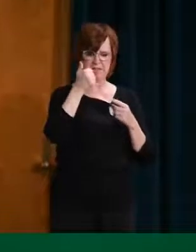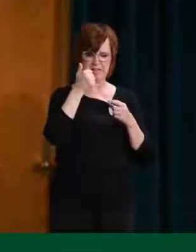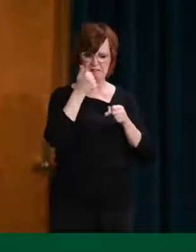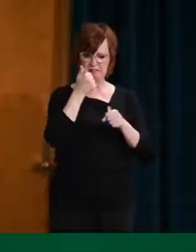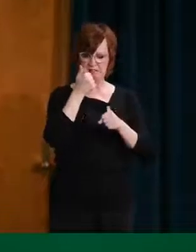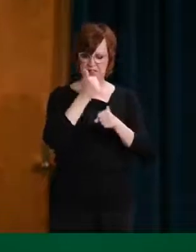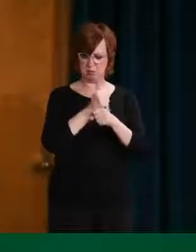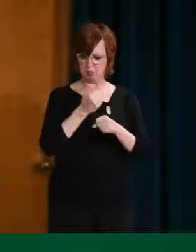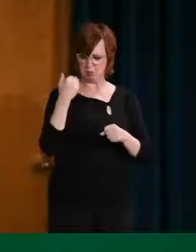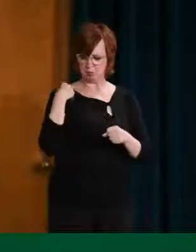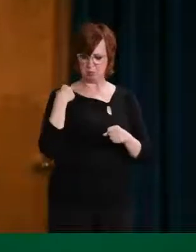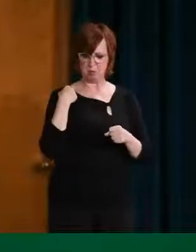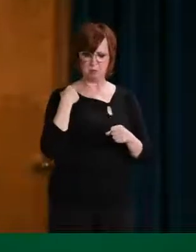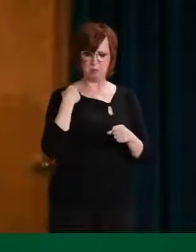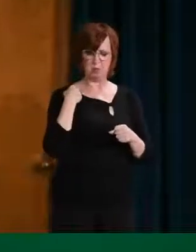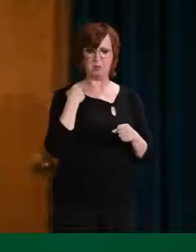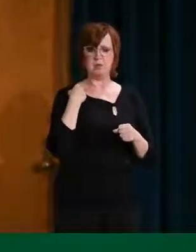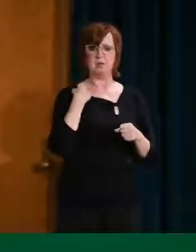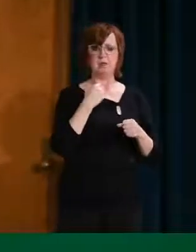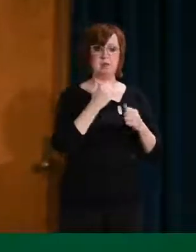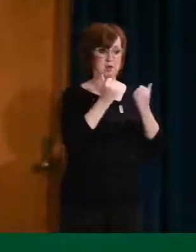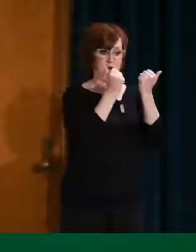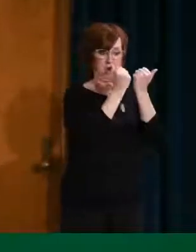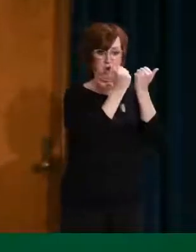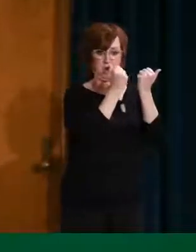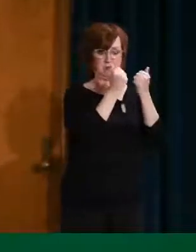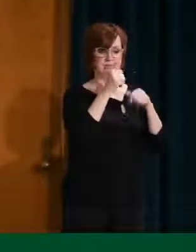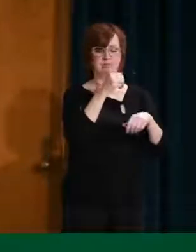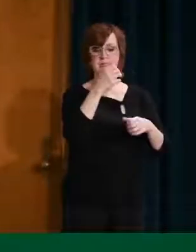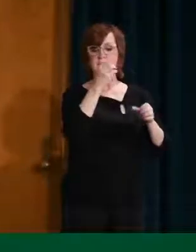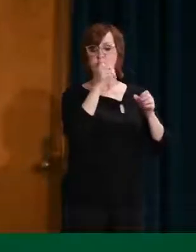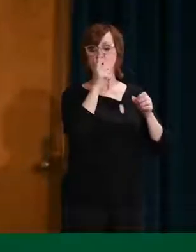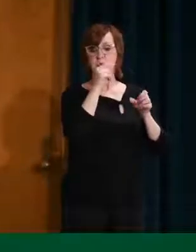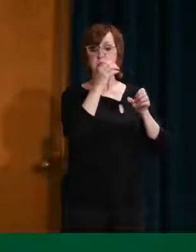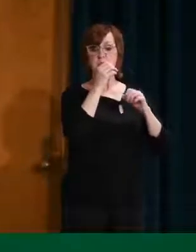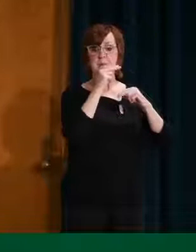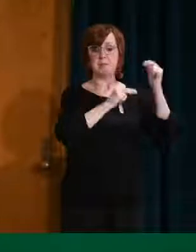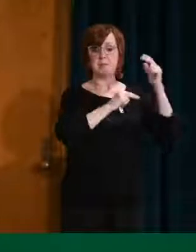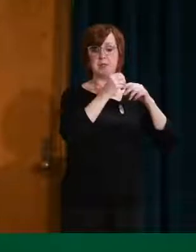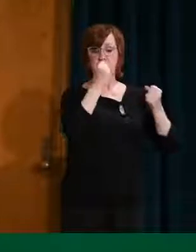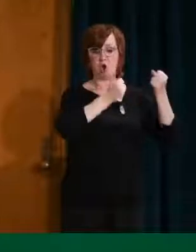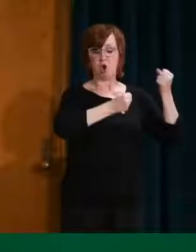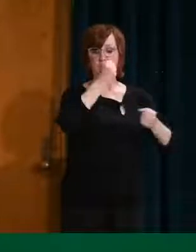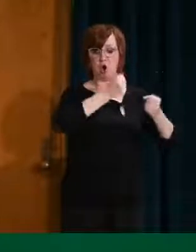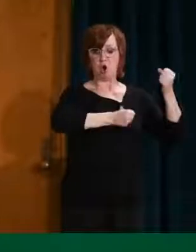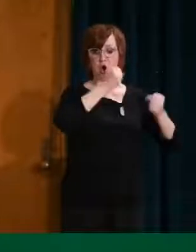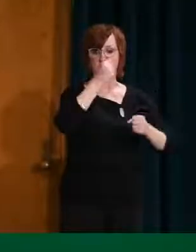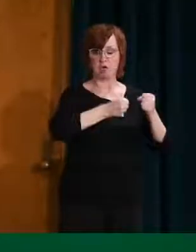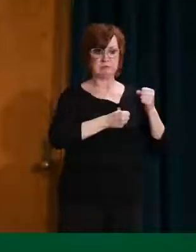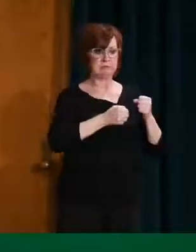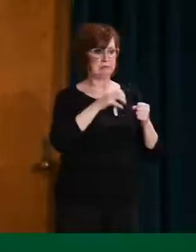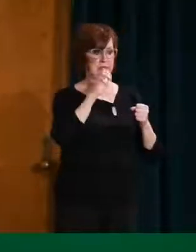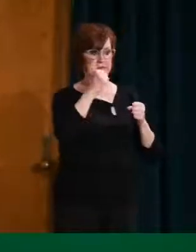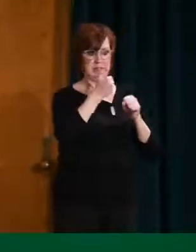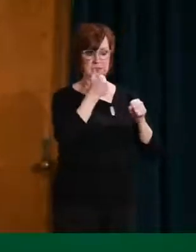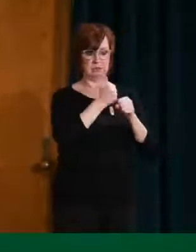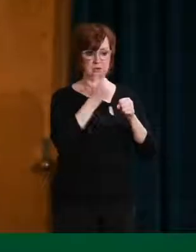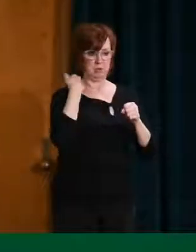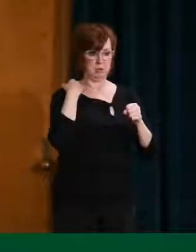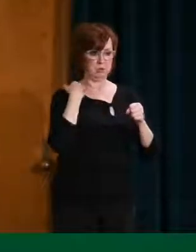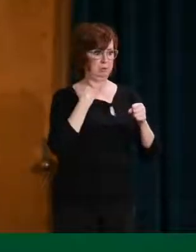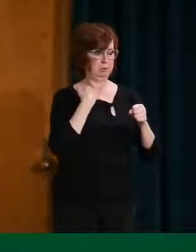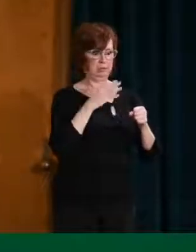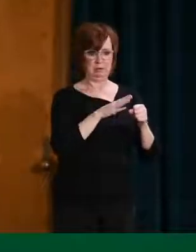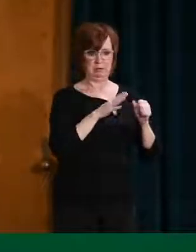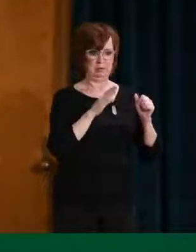a liquidity crisis. Well, that is our energy sector today, and the federal government we will ask to step forward to